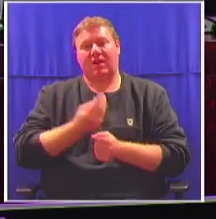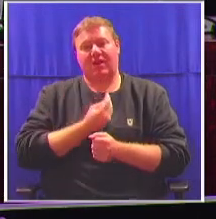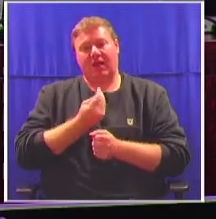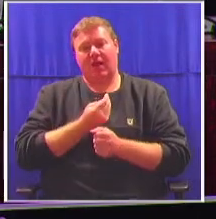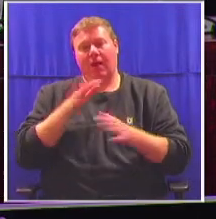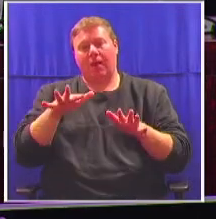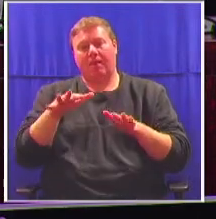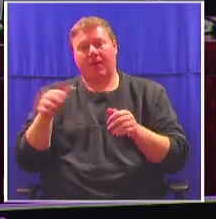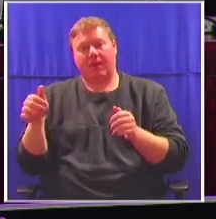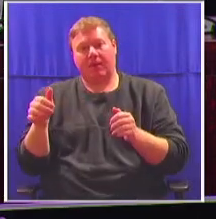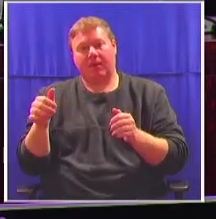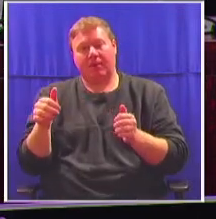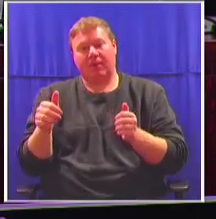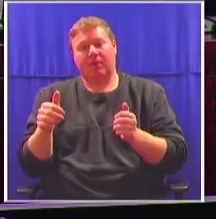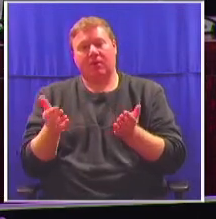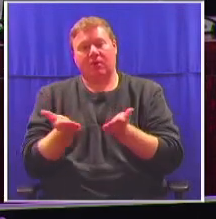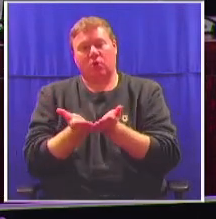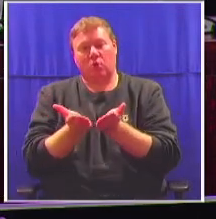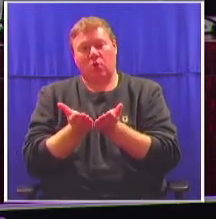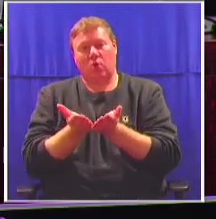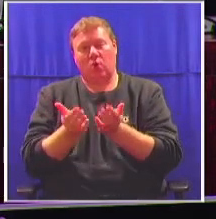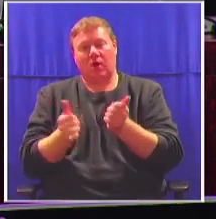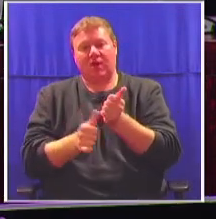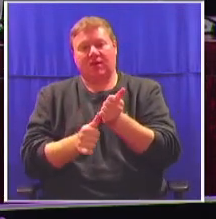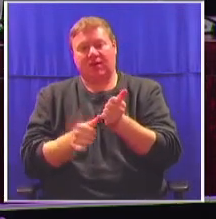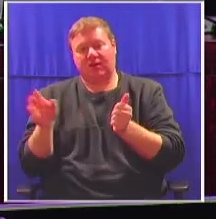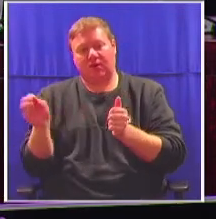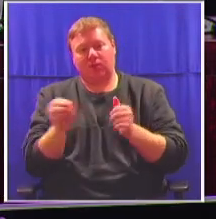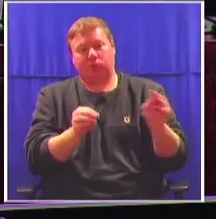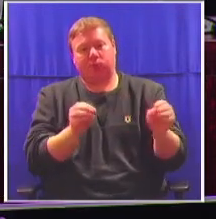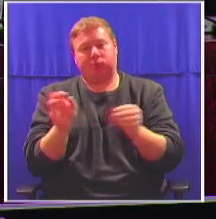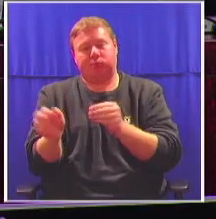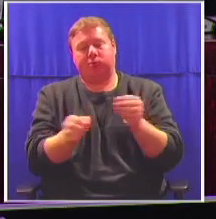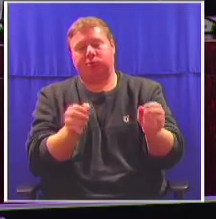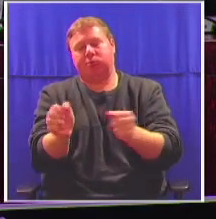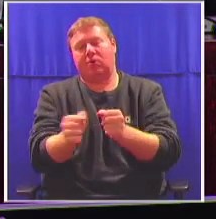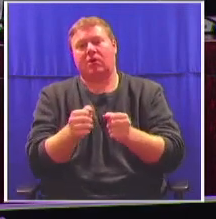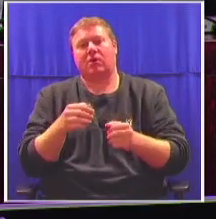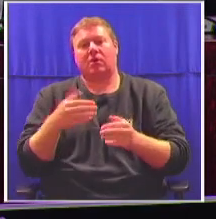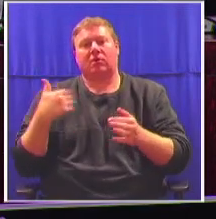placed as school assistants by